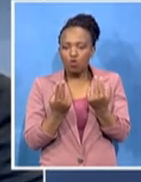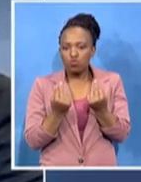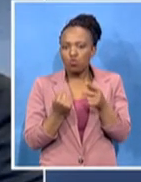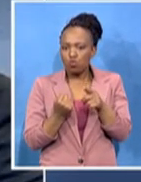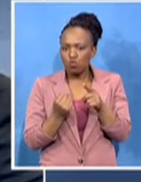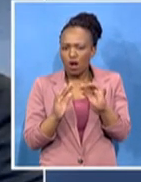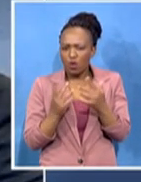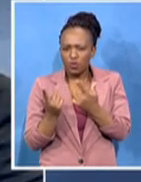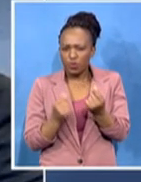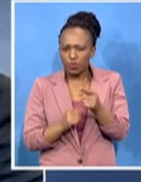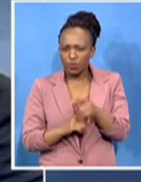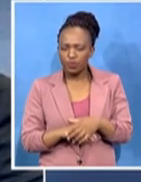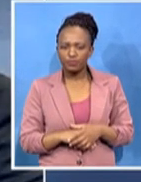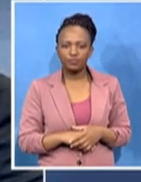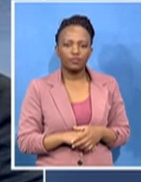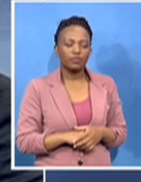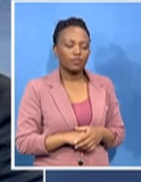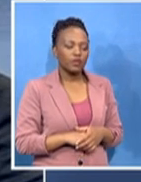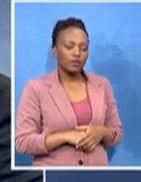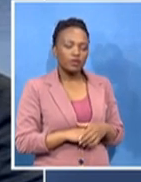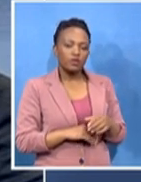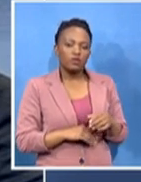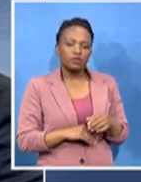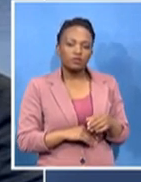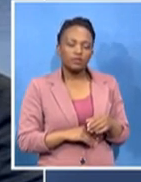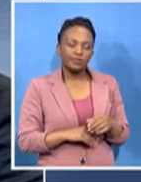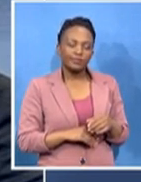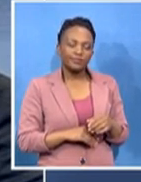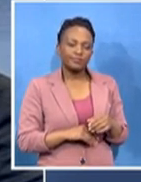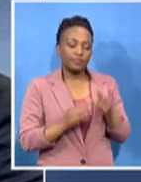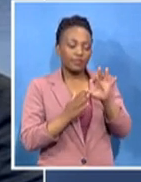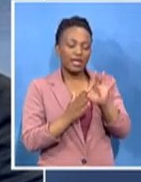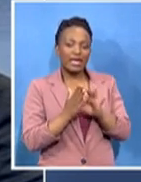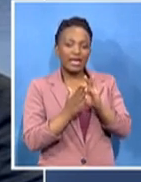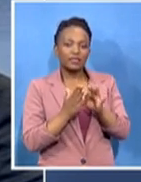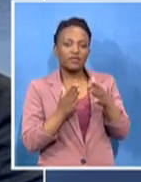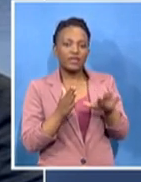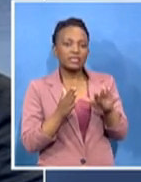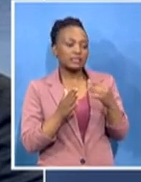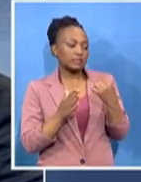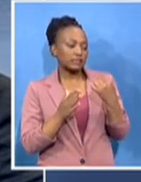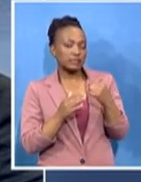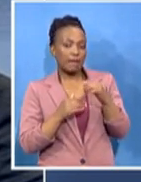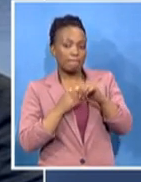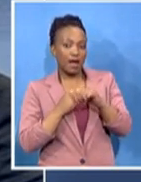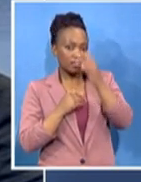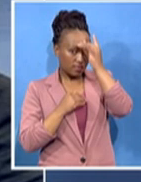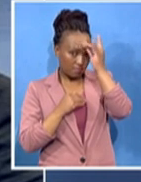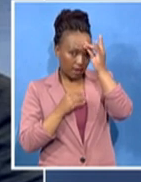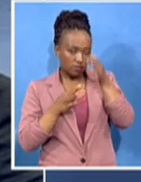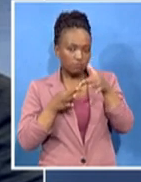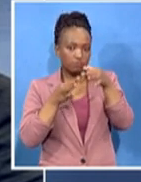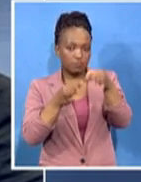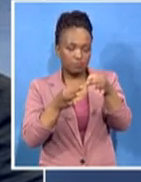by-elections that have been postponed owing to COVID since March. We will have those on the 11th of November. There are